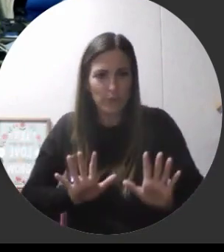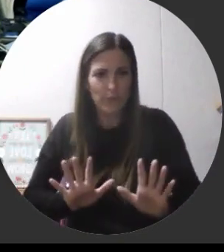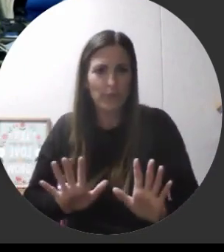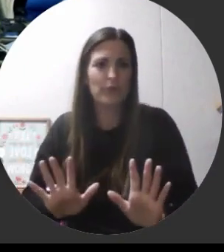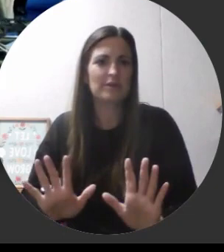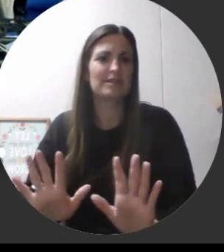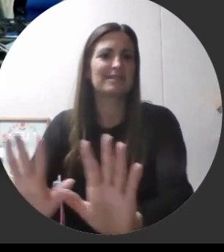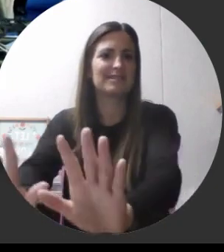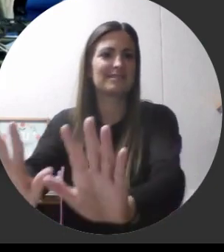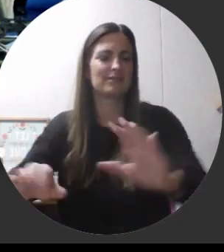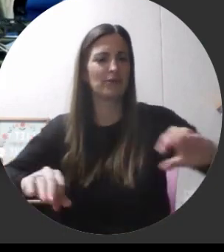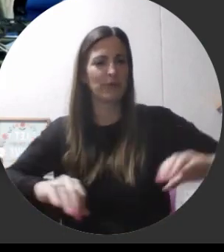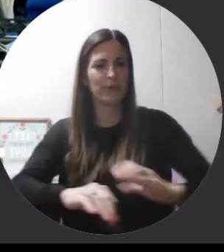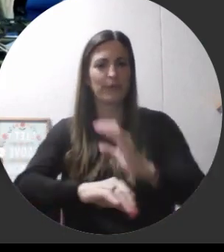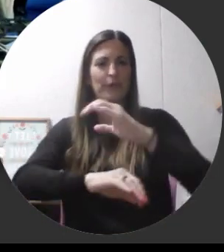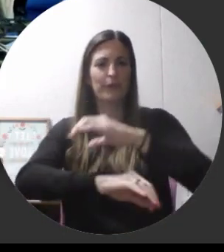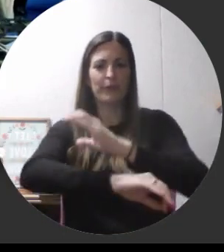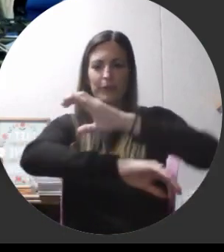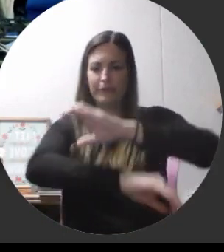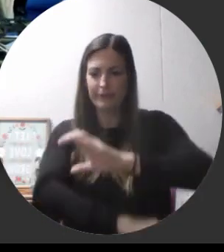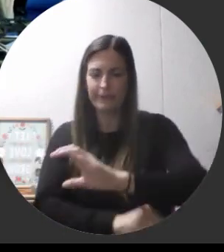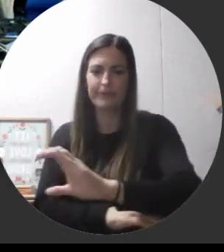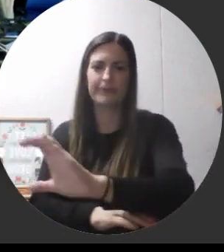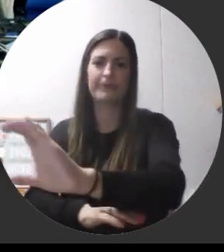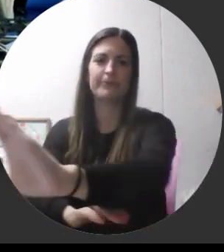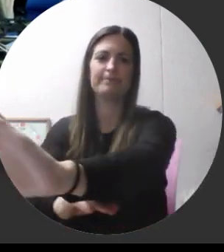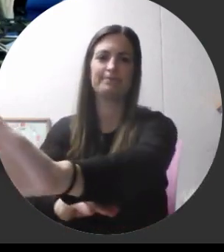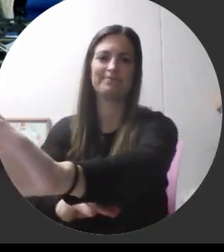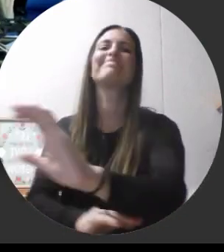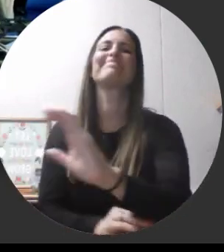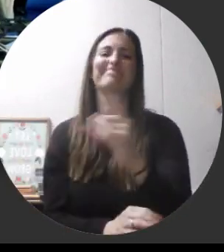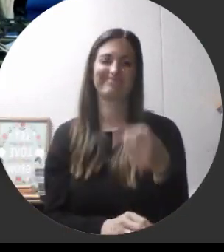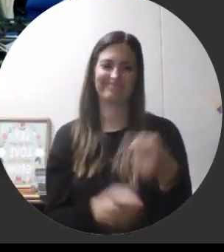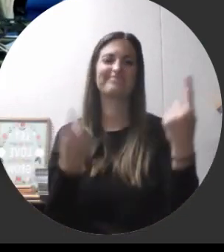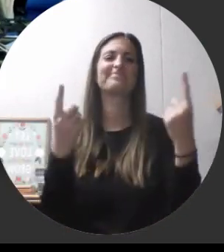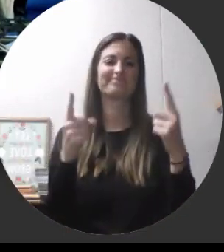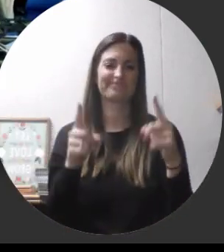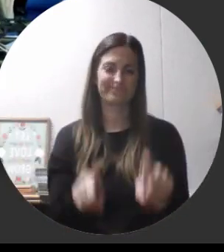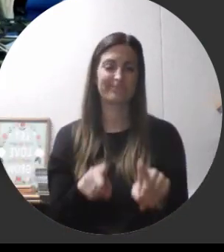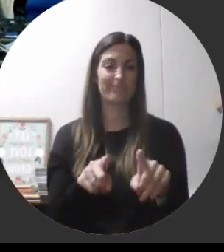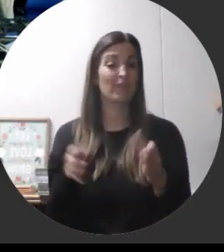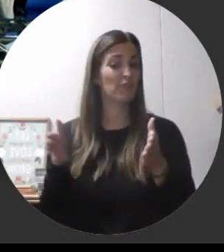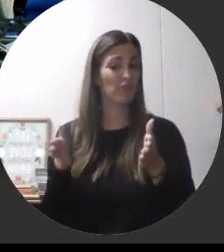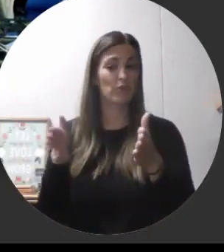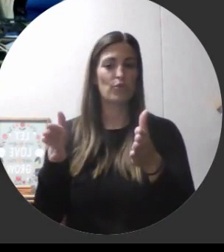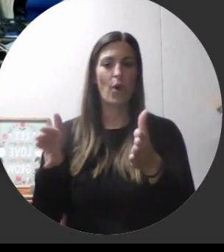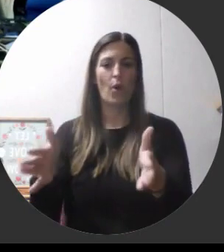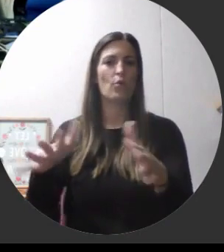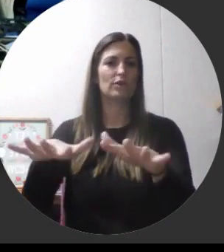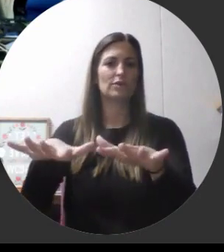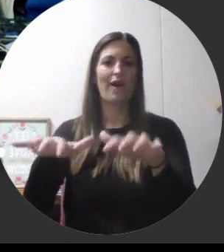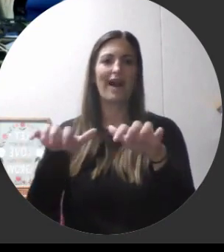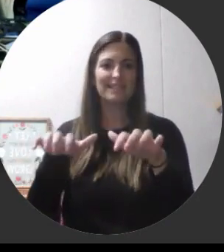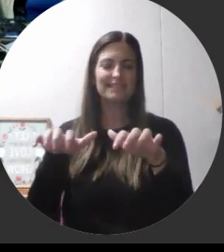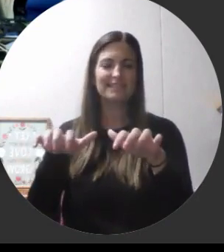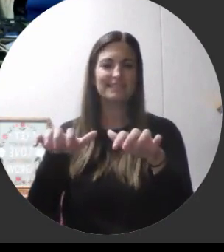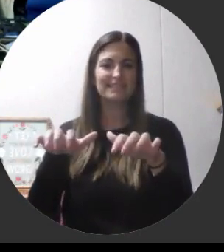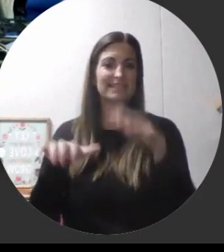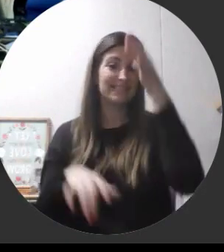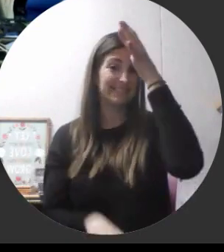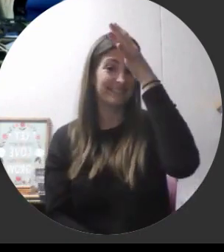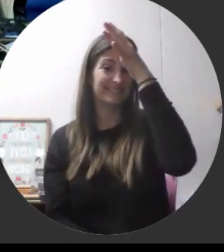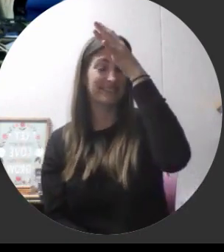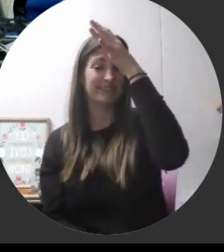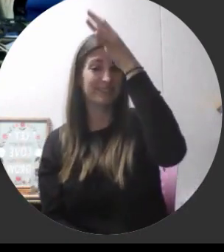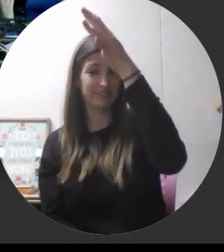Grumble," said Grumble, "like a curling stone." And that's exactly what they did. The road was so glassy that Father made Grumble and the children walk